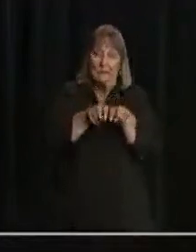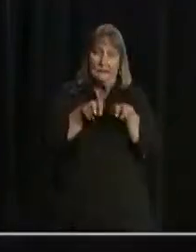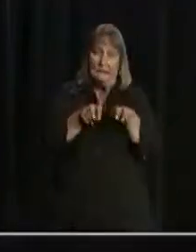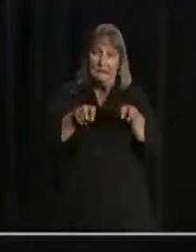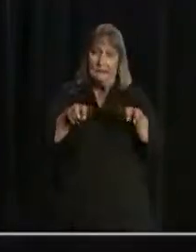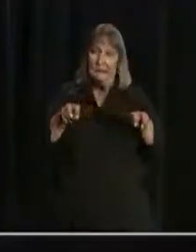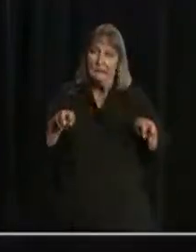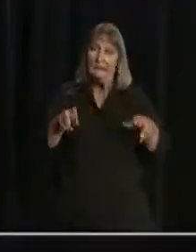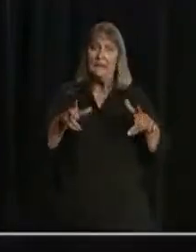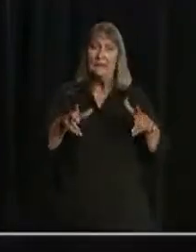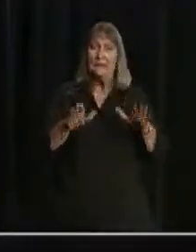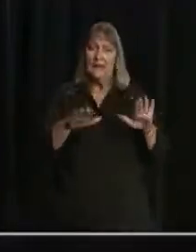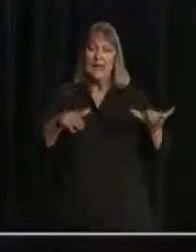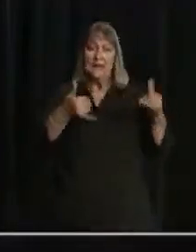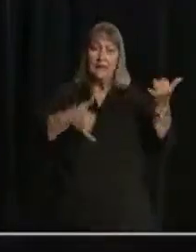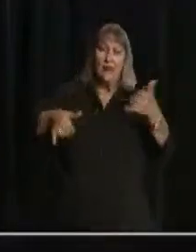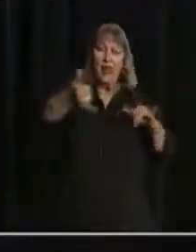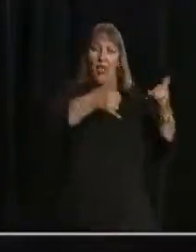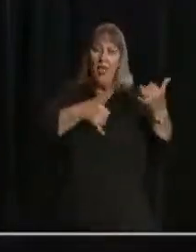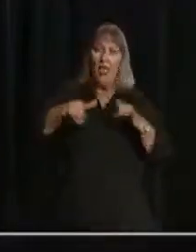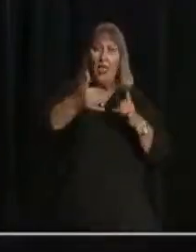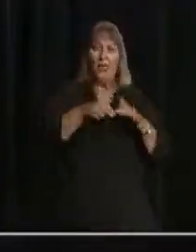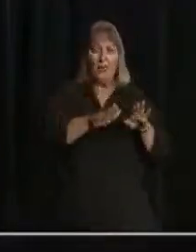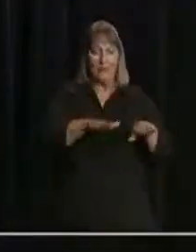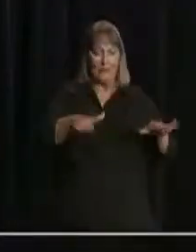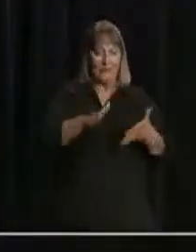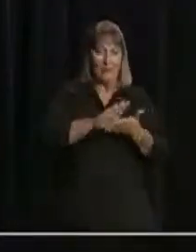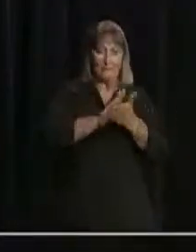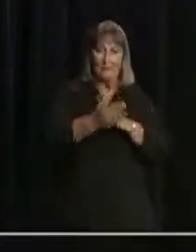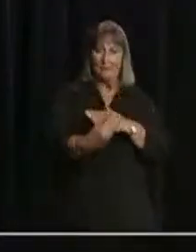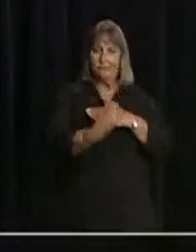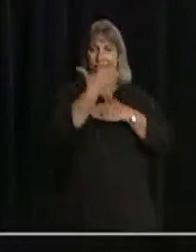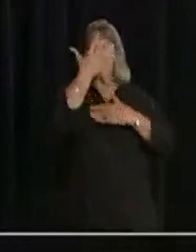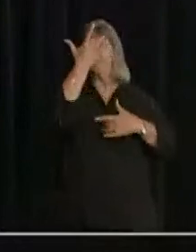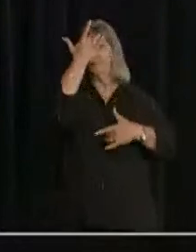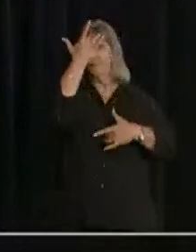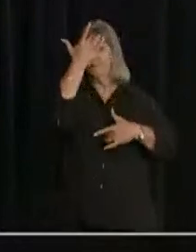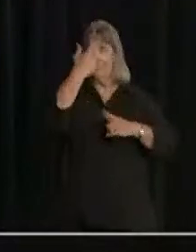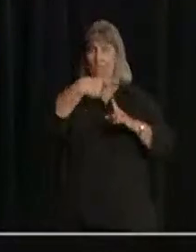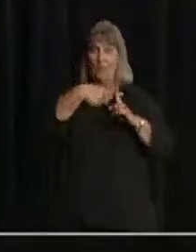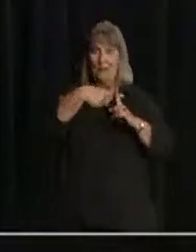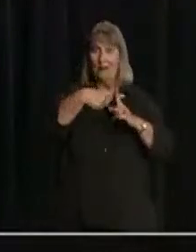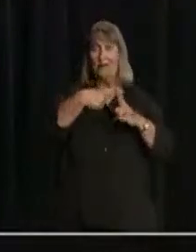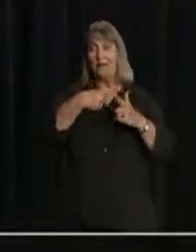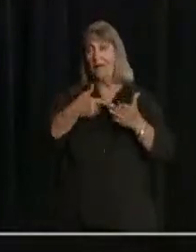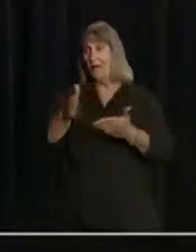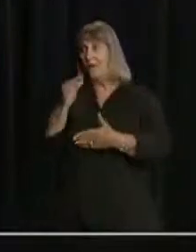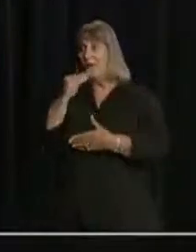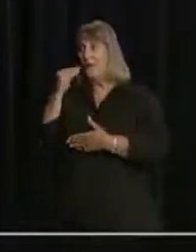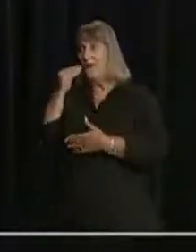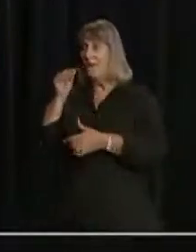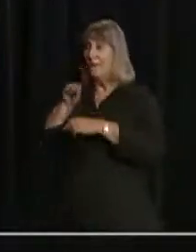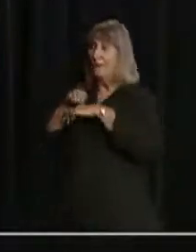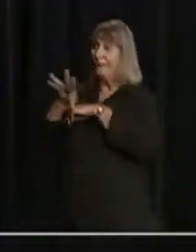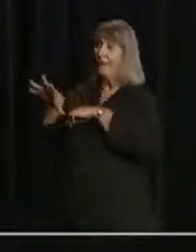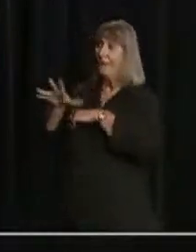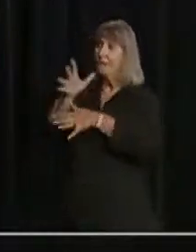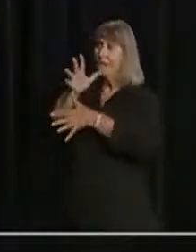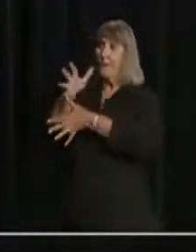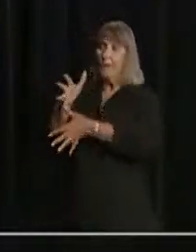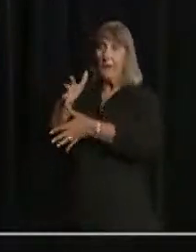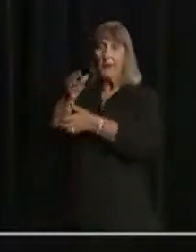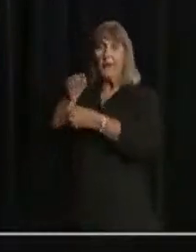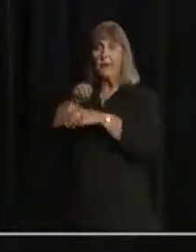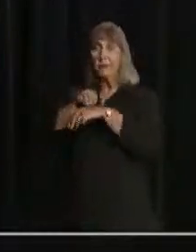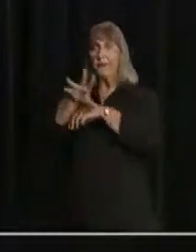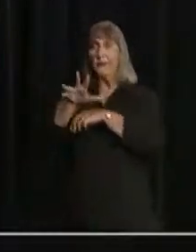the children may get it, and they may pass it on to someone else. A